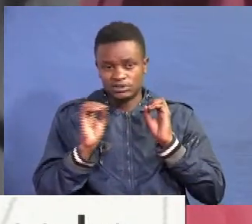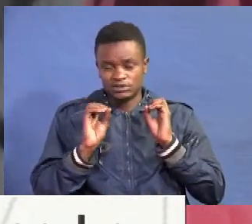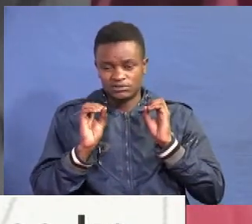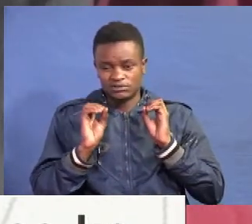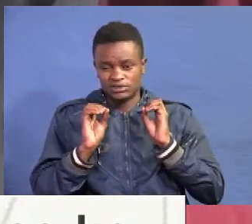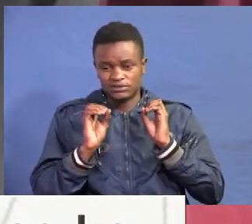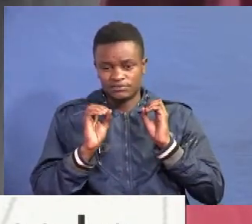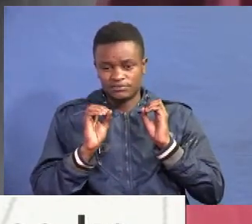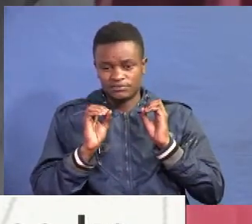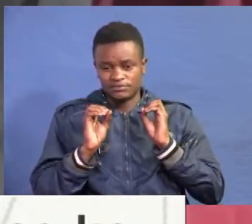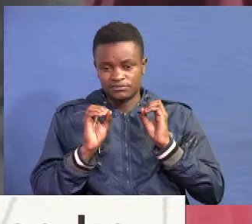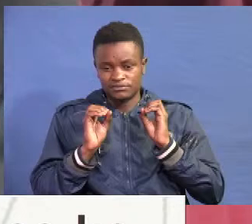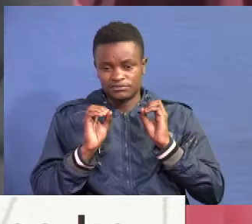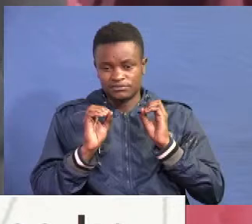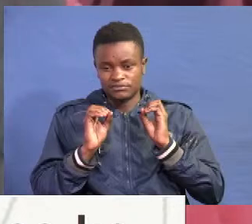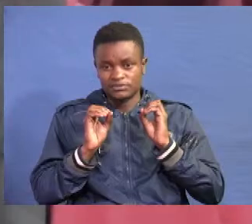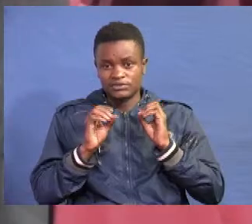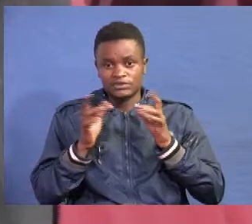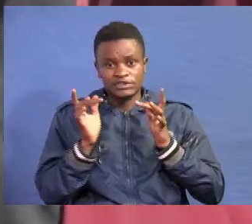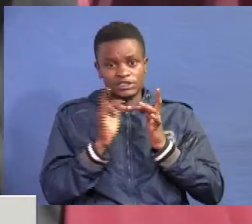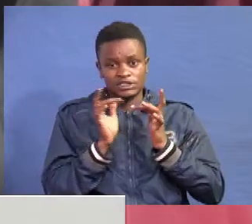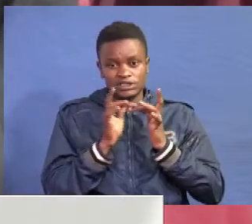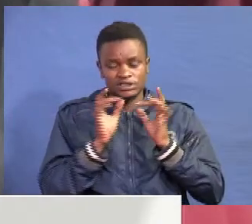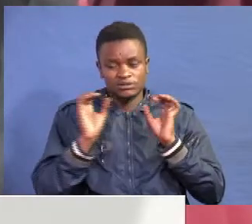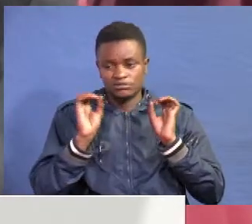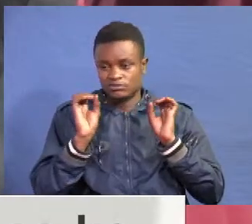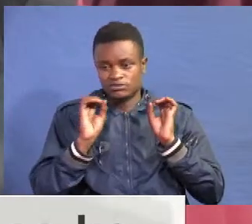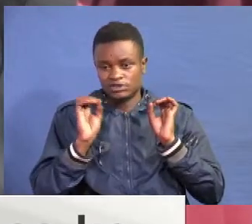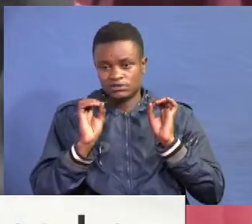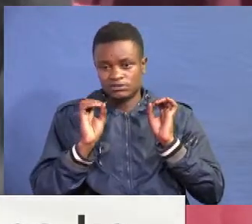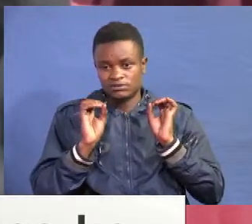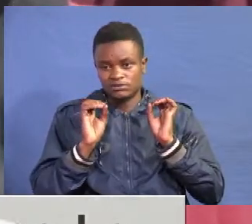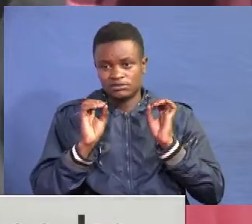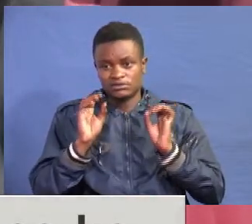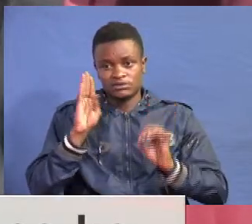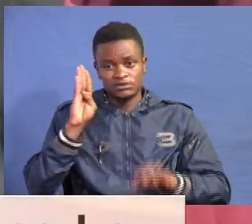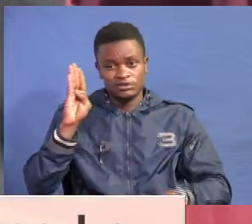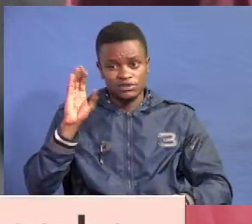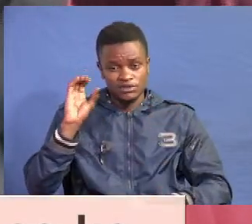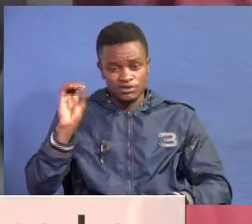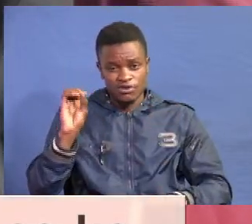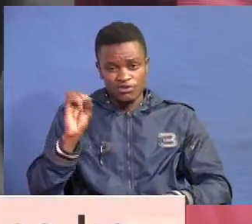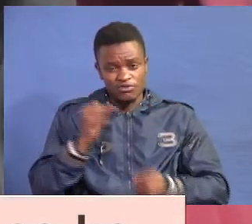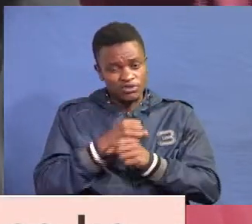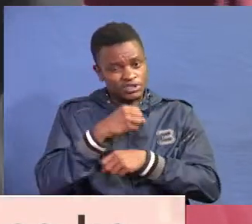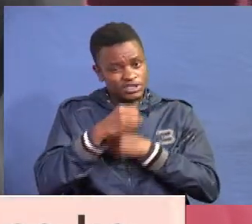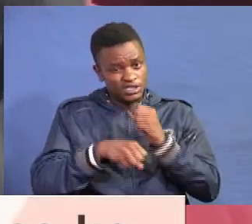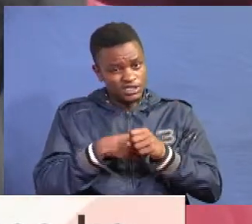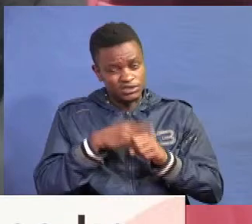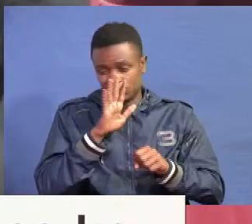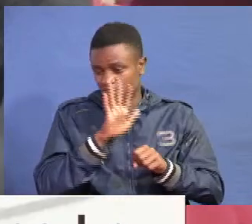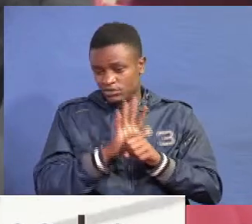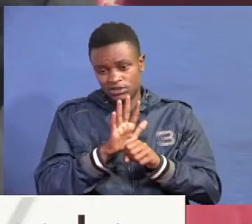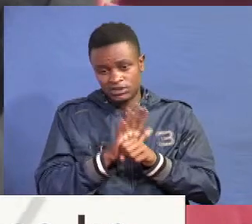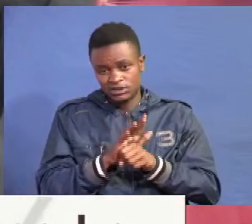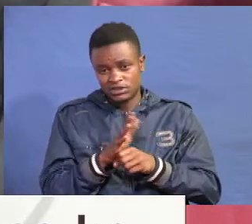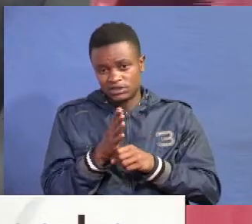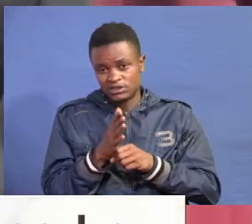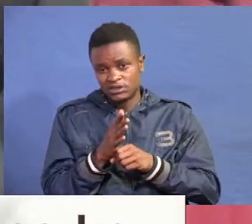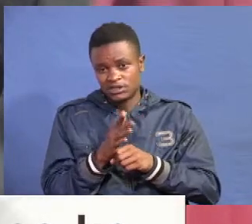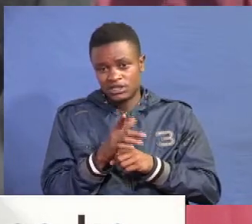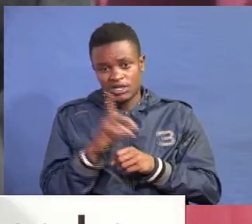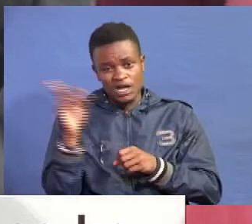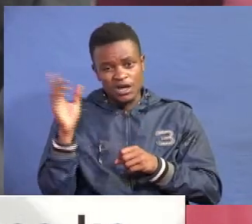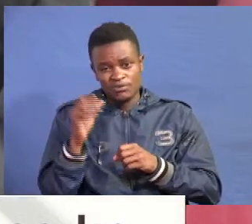Hatuna chuma ya Safaricom. Maka 40 ni sub-location. Tunataka tukue location.